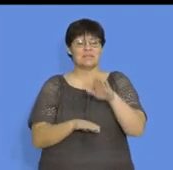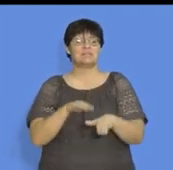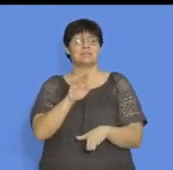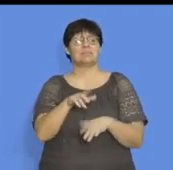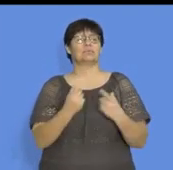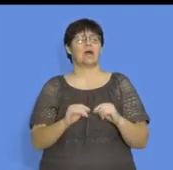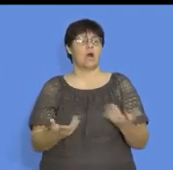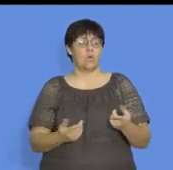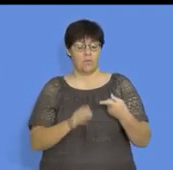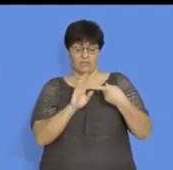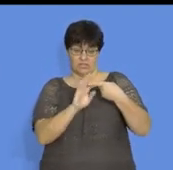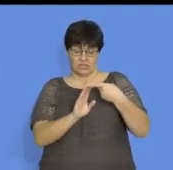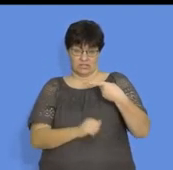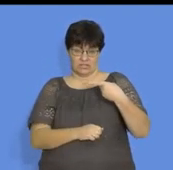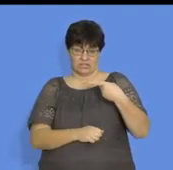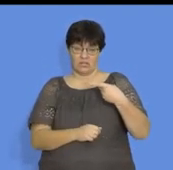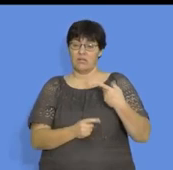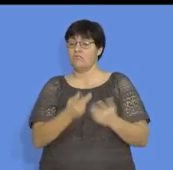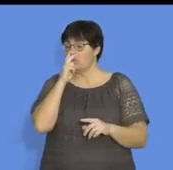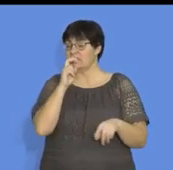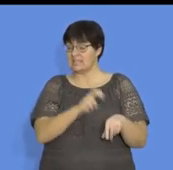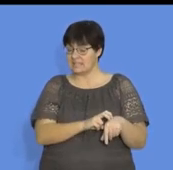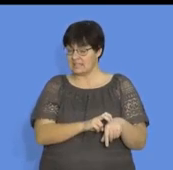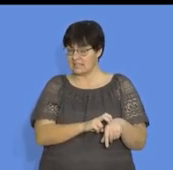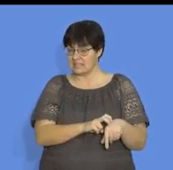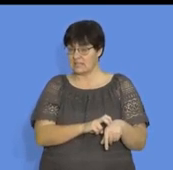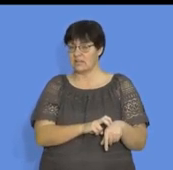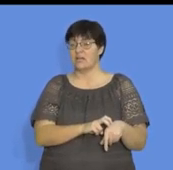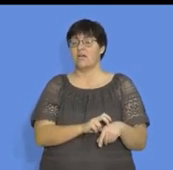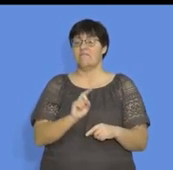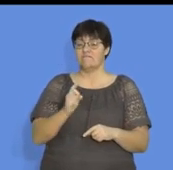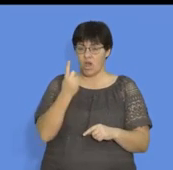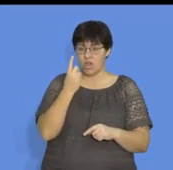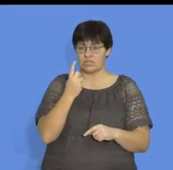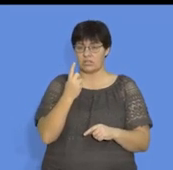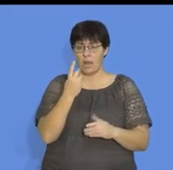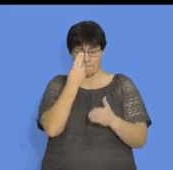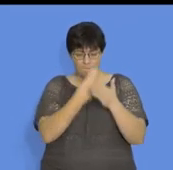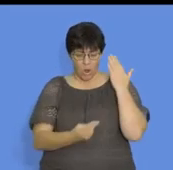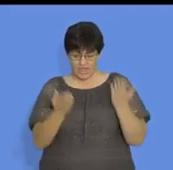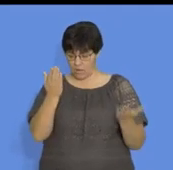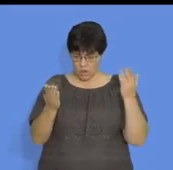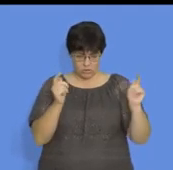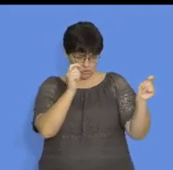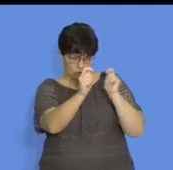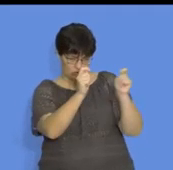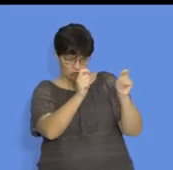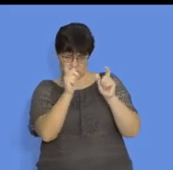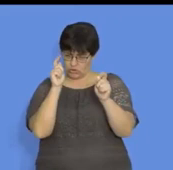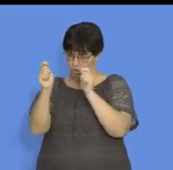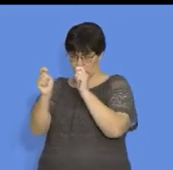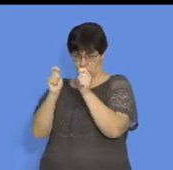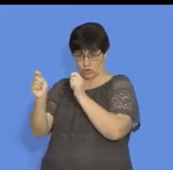do this, the very first step will be, whenever necessary, you need to first rearrange both